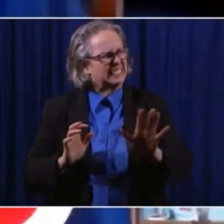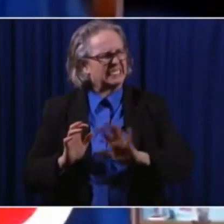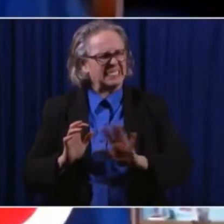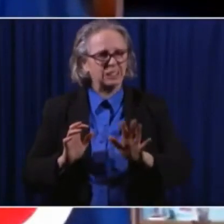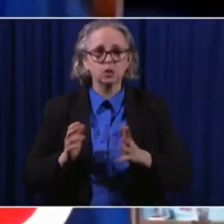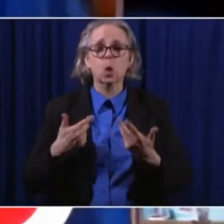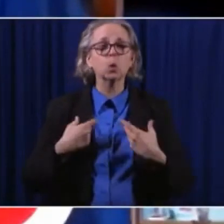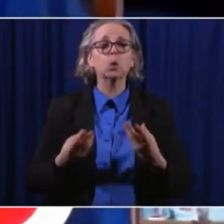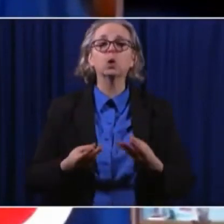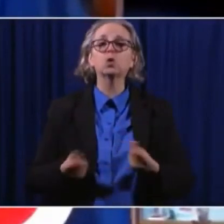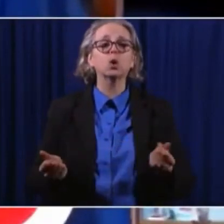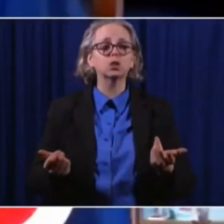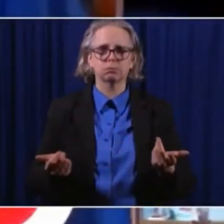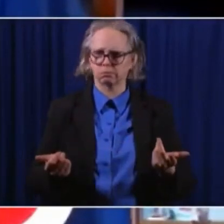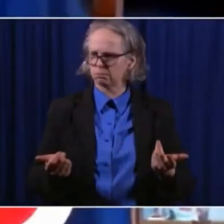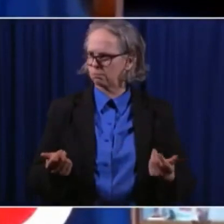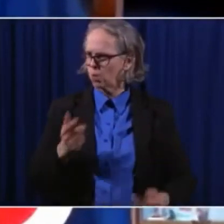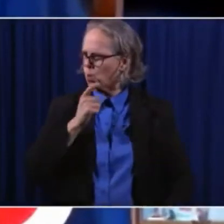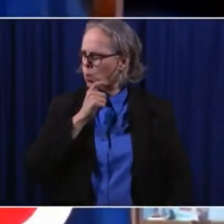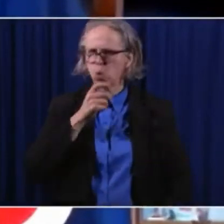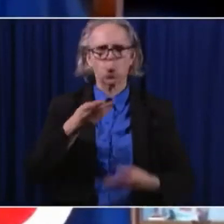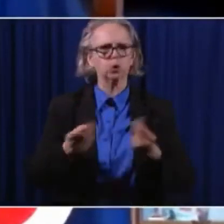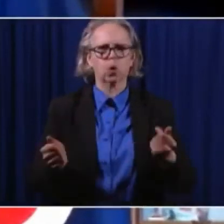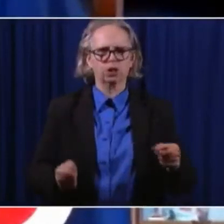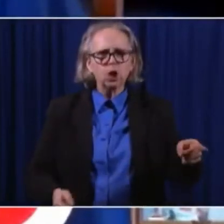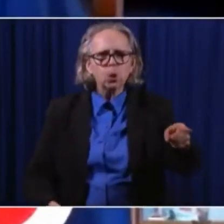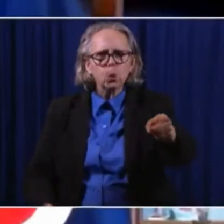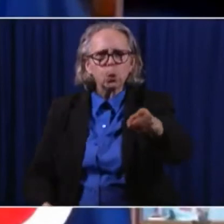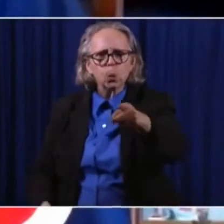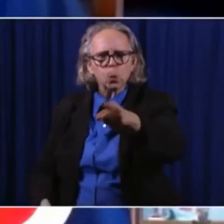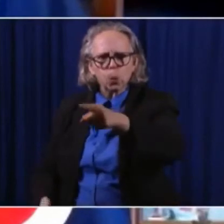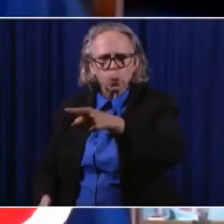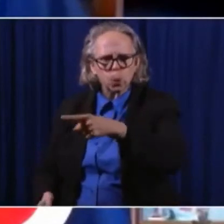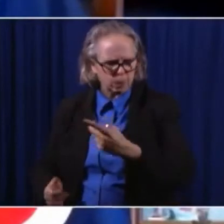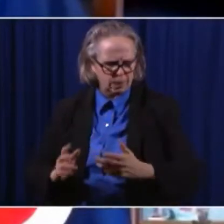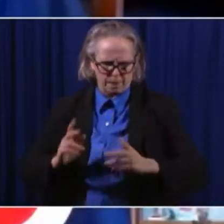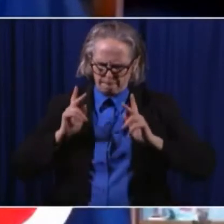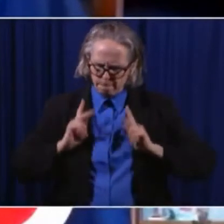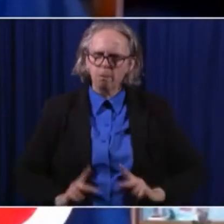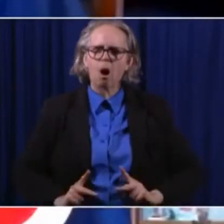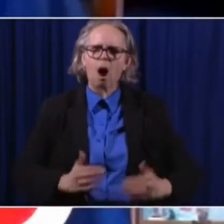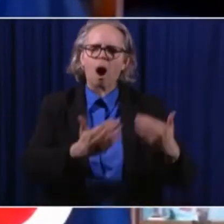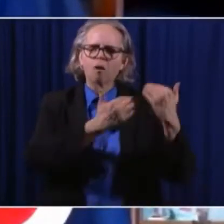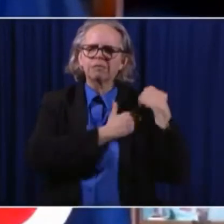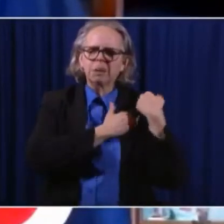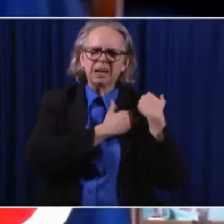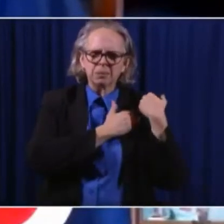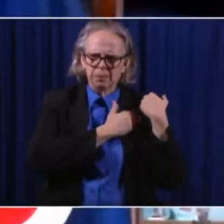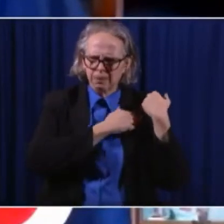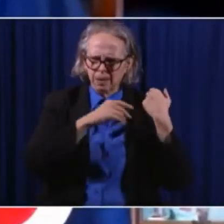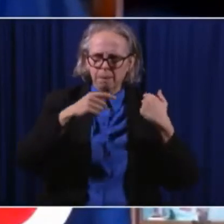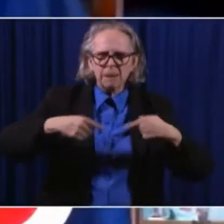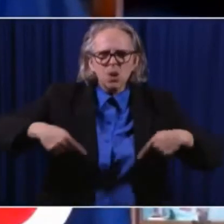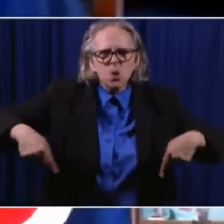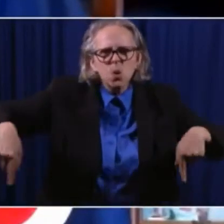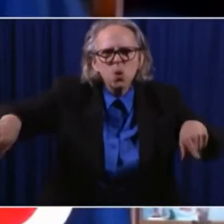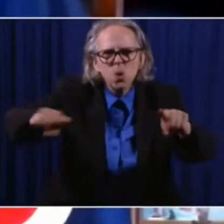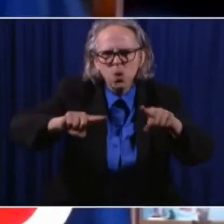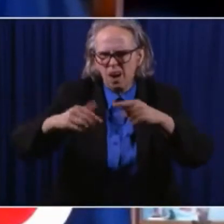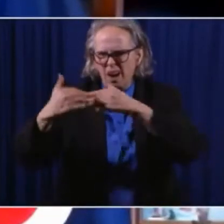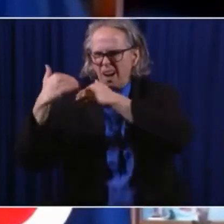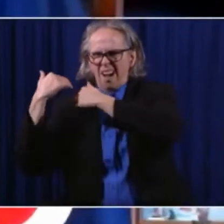Personal responsibility and accountability, and shared responsibility. We don't need a shutdown, but we do need to slow down for a